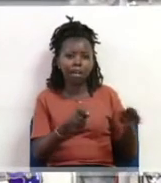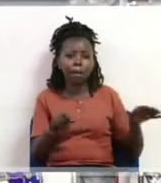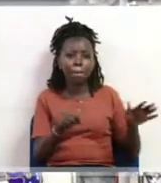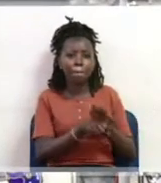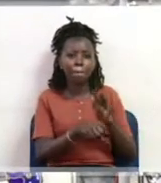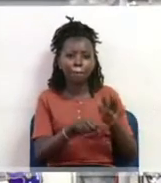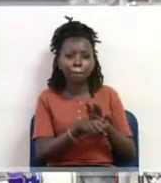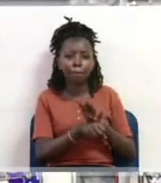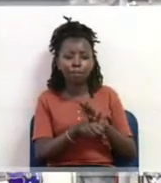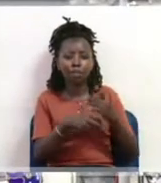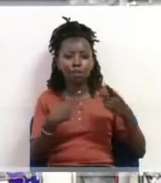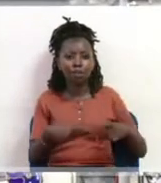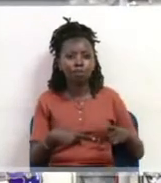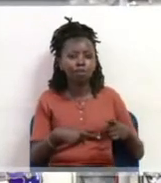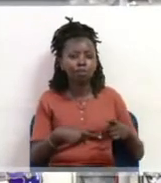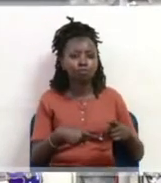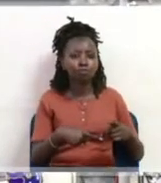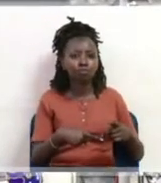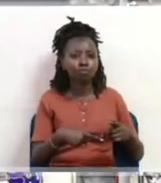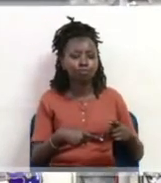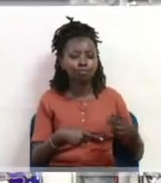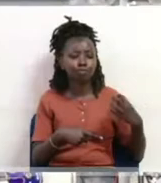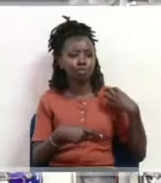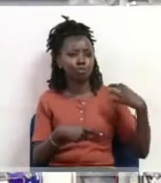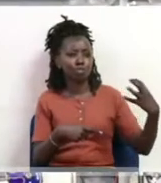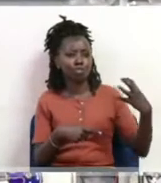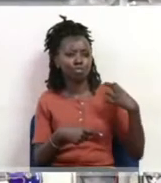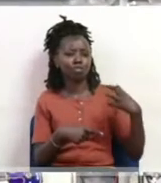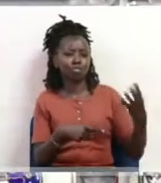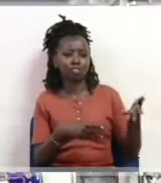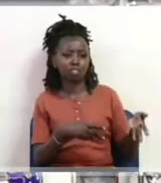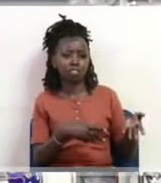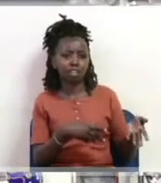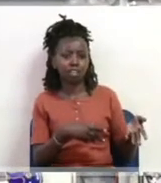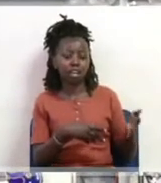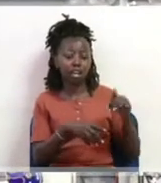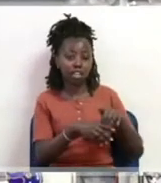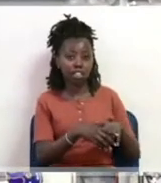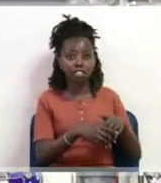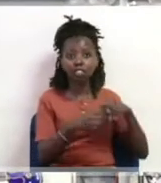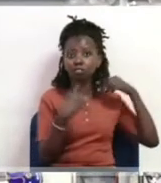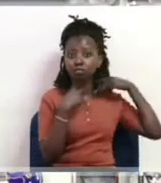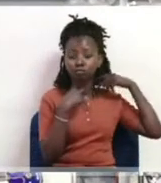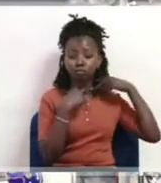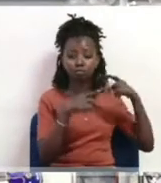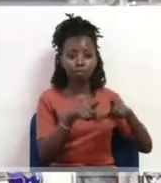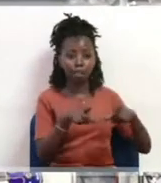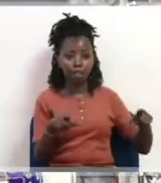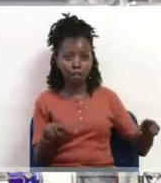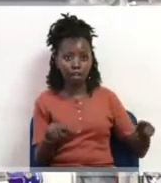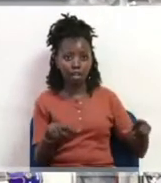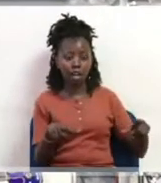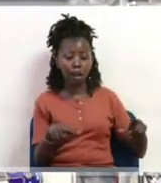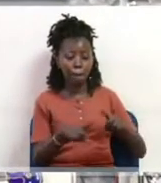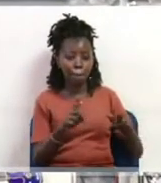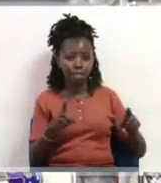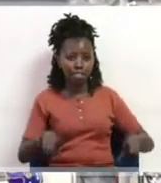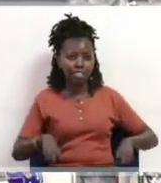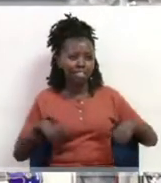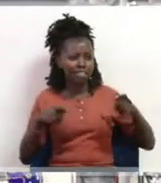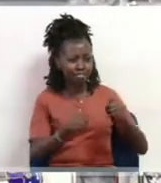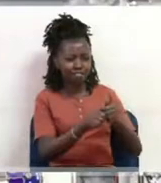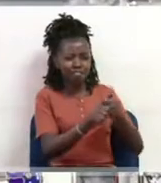quite prosperous in the land of their captivity, are living far from home, the home that they once